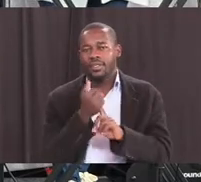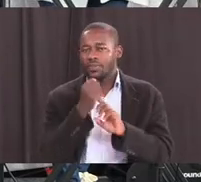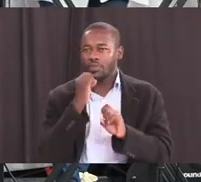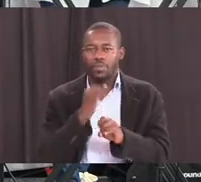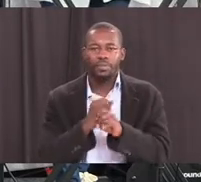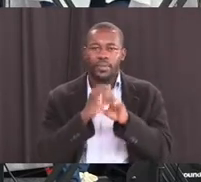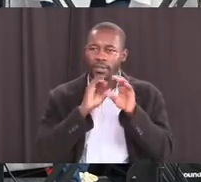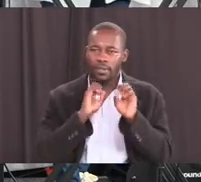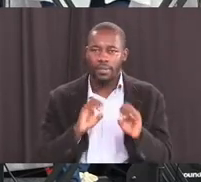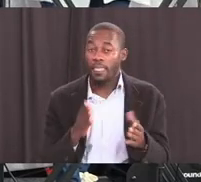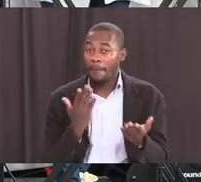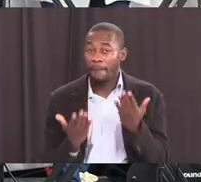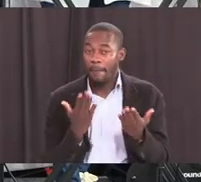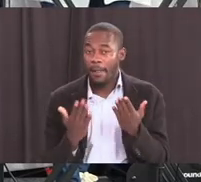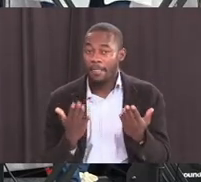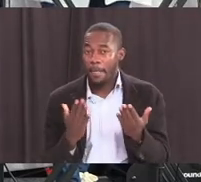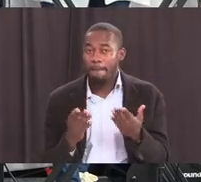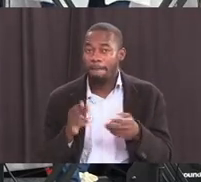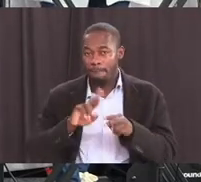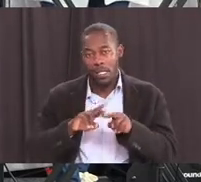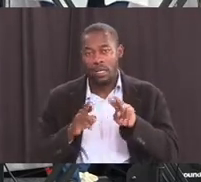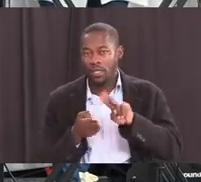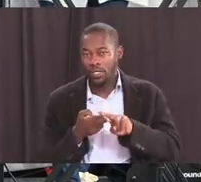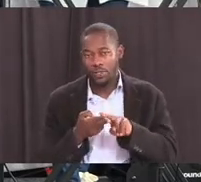it could be relationally.